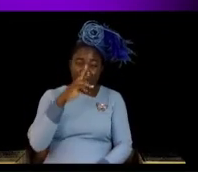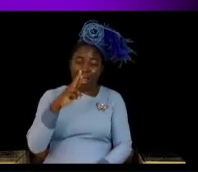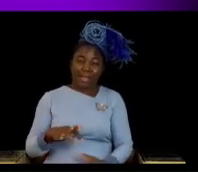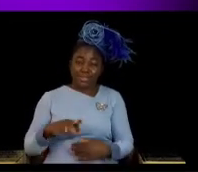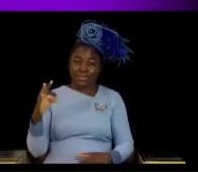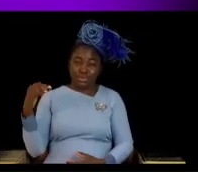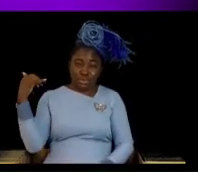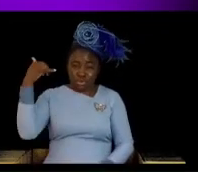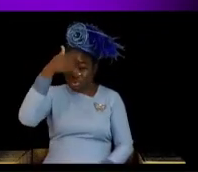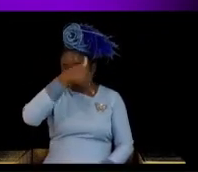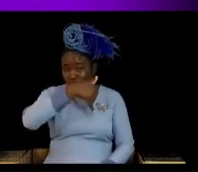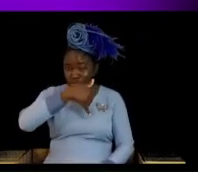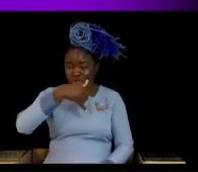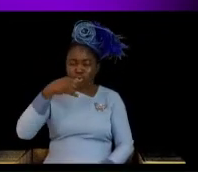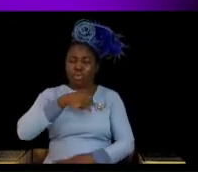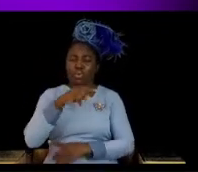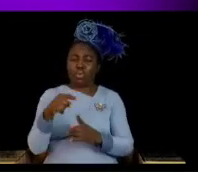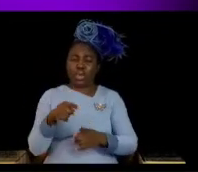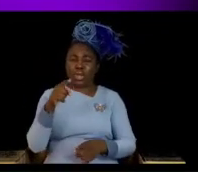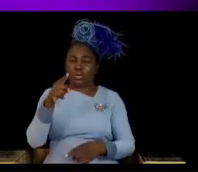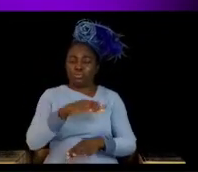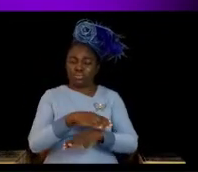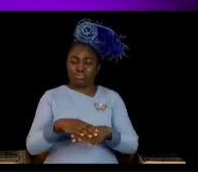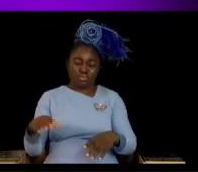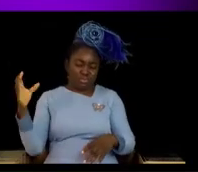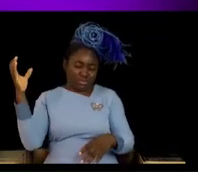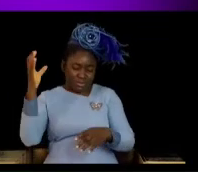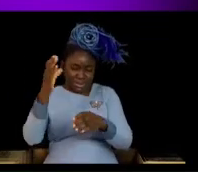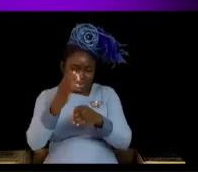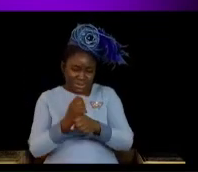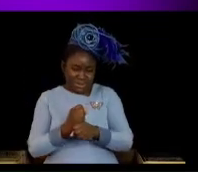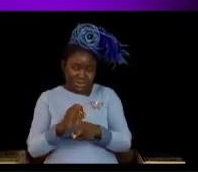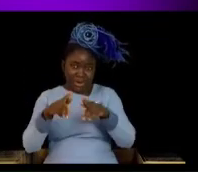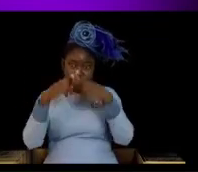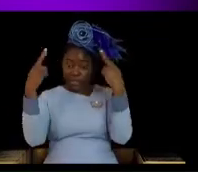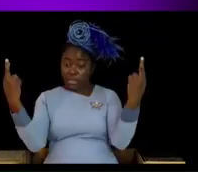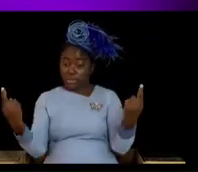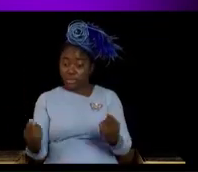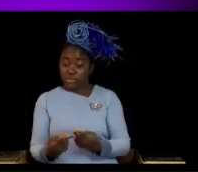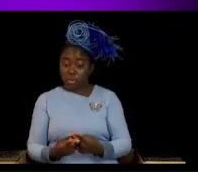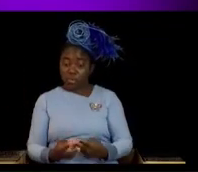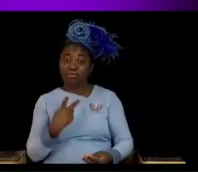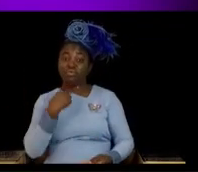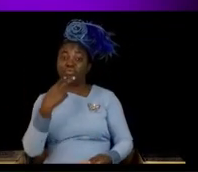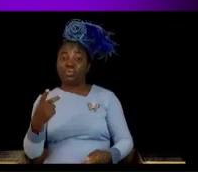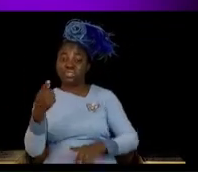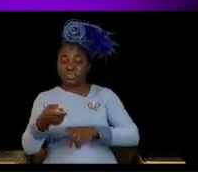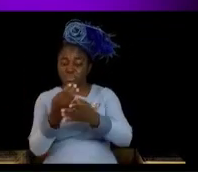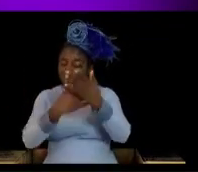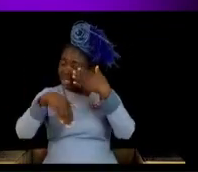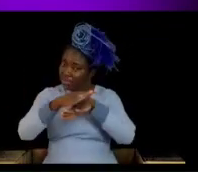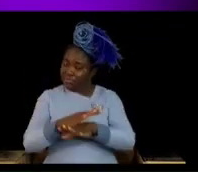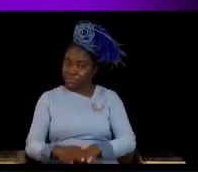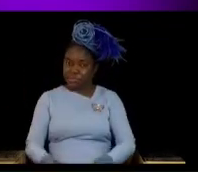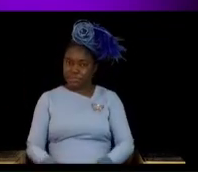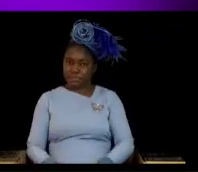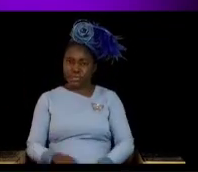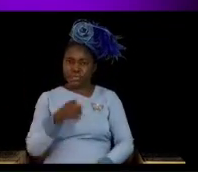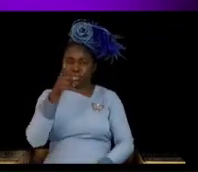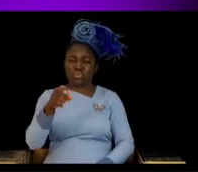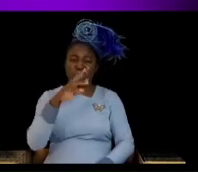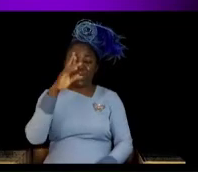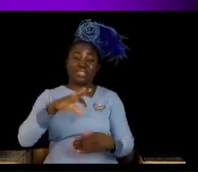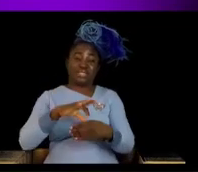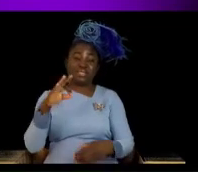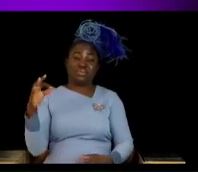revelation, no voice from heaven. You are a spiritual dunce when you think you can hide